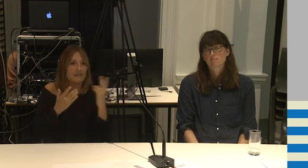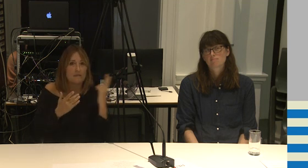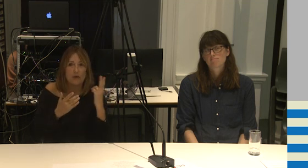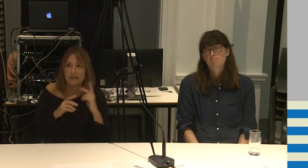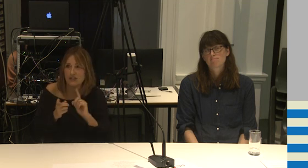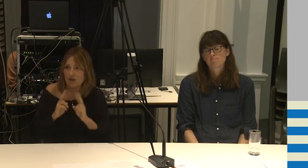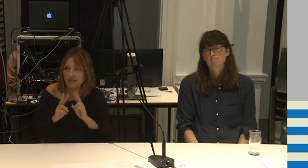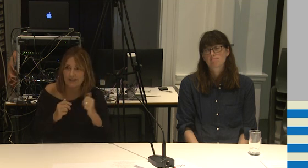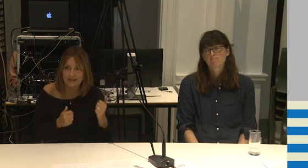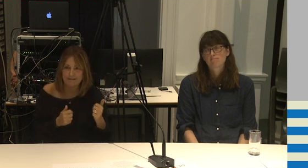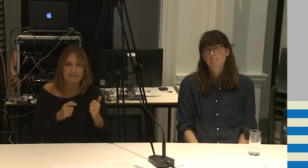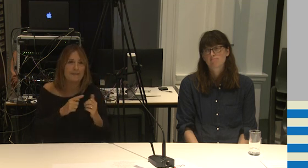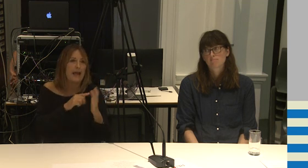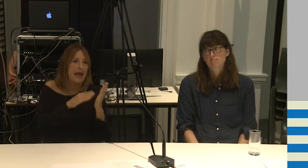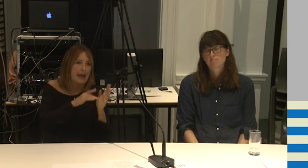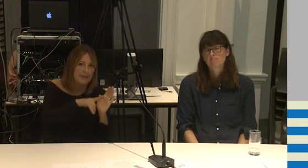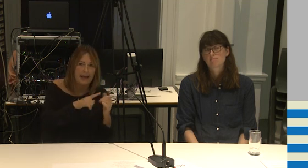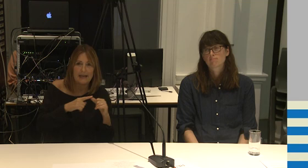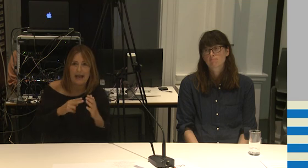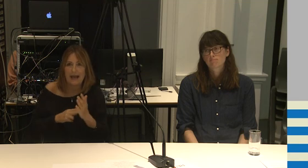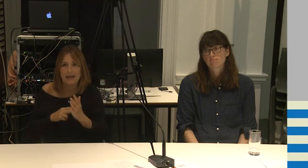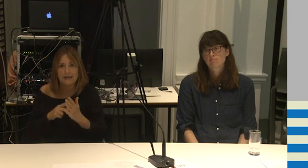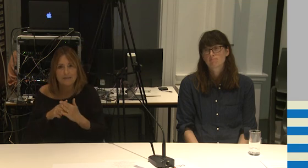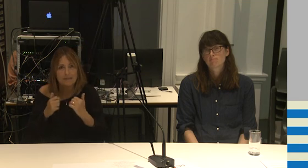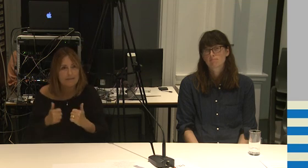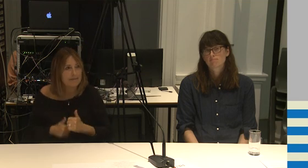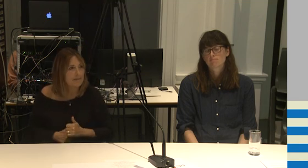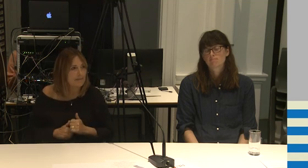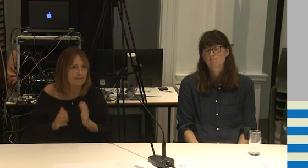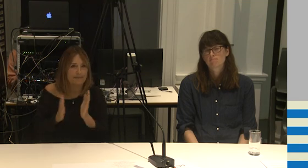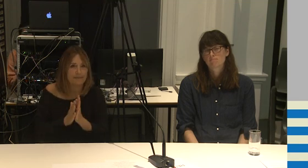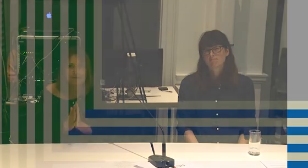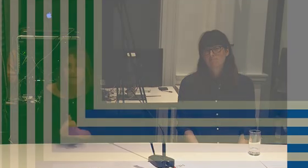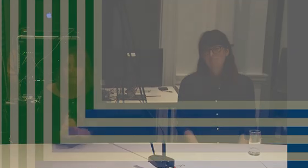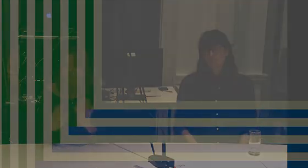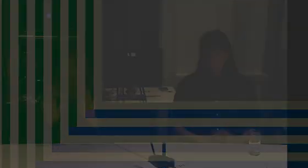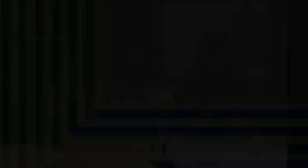thank you to both our interpreters, Amy and Anne, for everything.